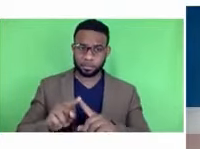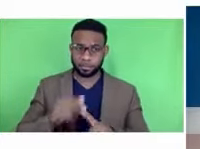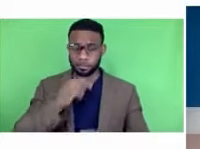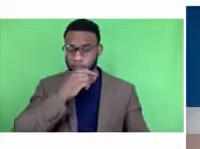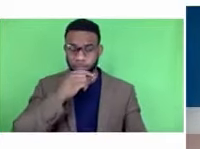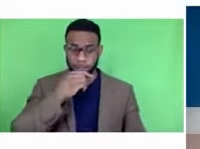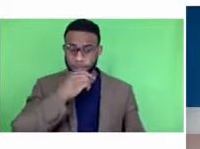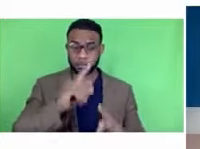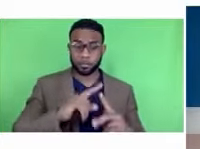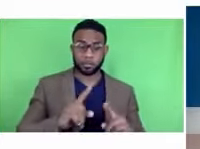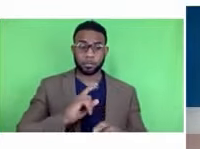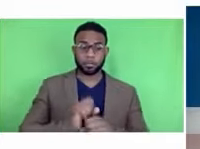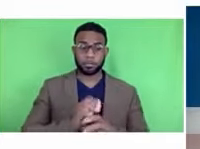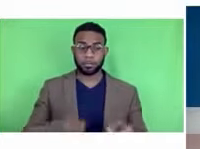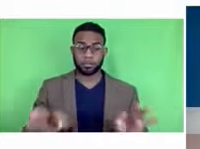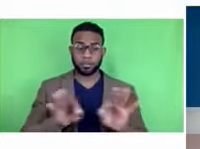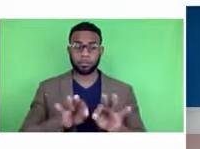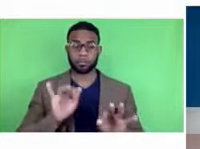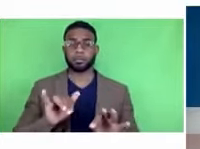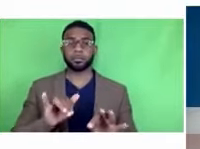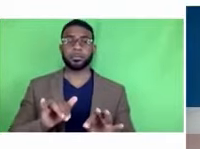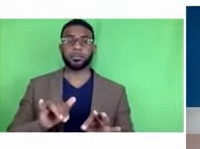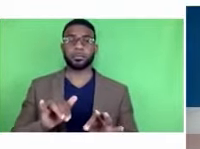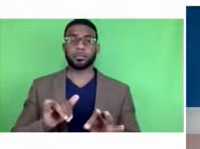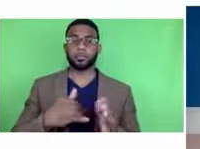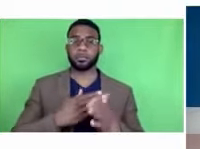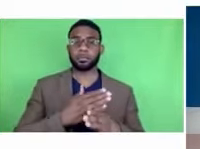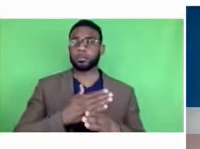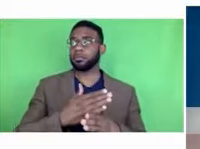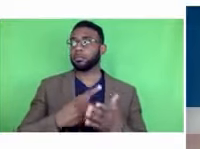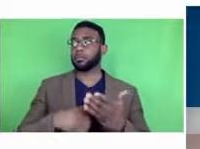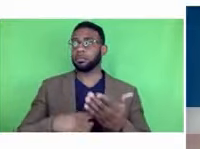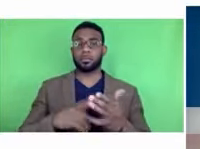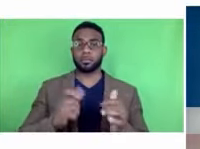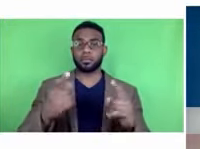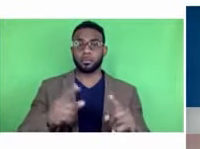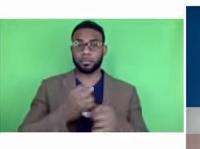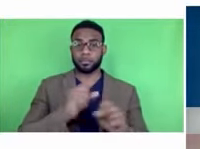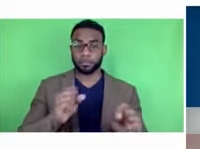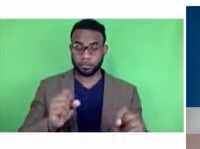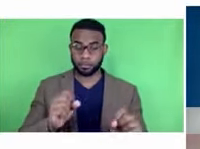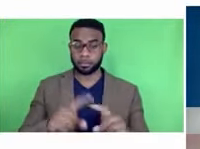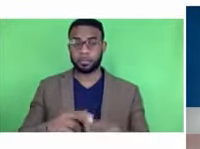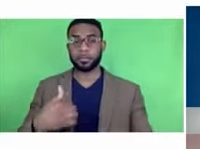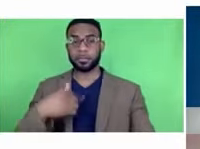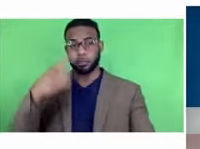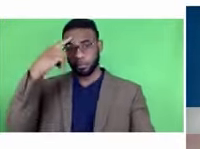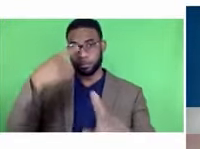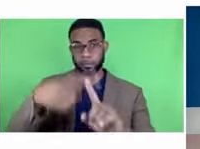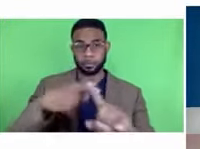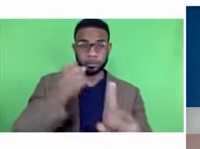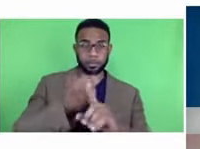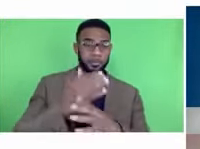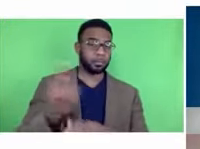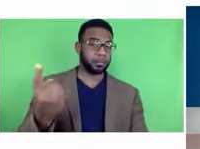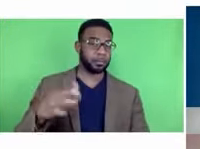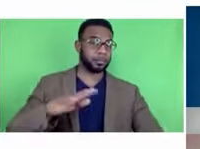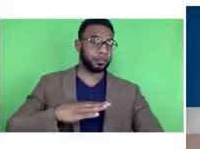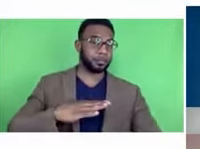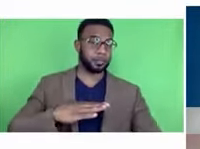think it's really important that disclosure conversation can happen safely to have a positive impact on someone's satisfaction in